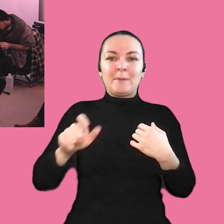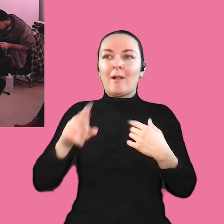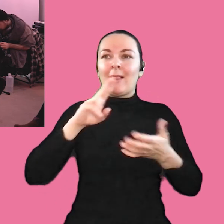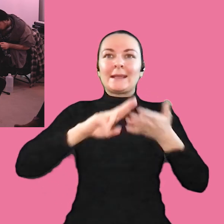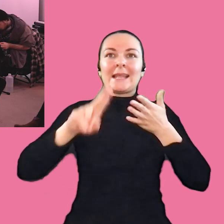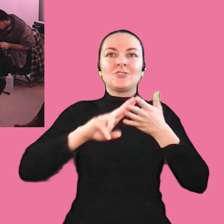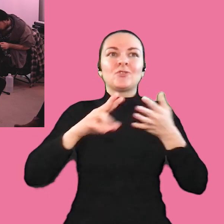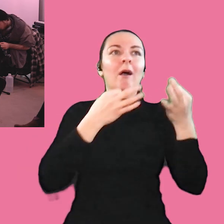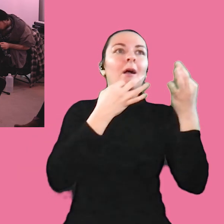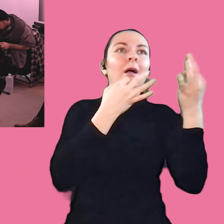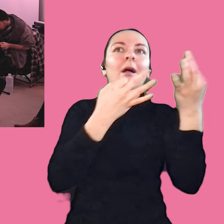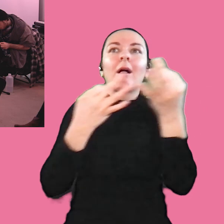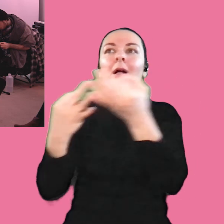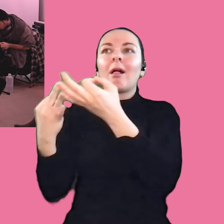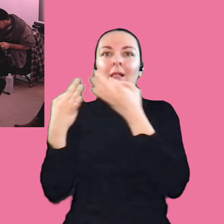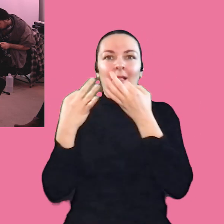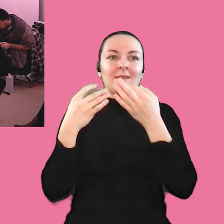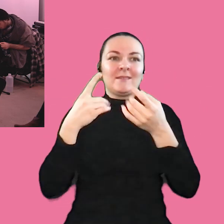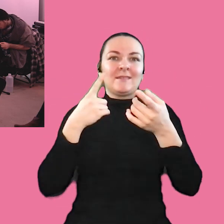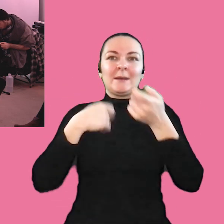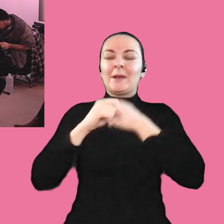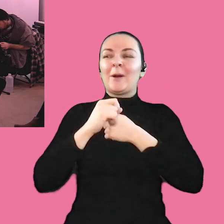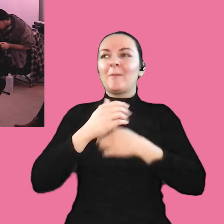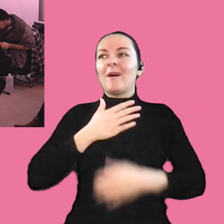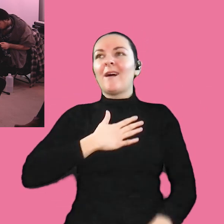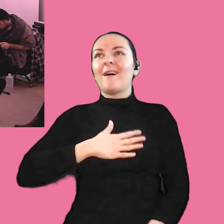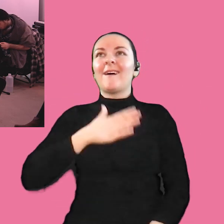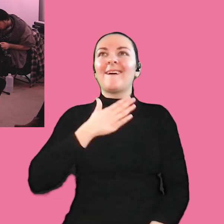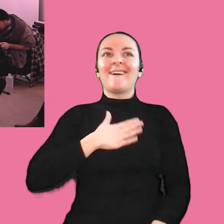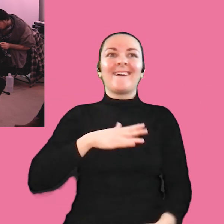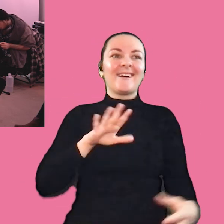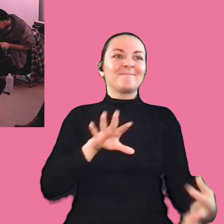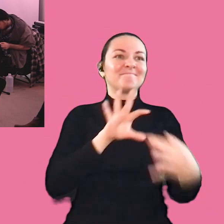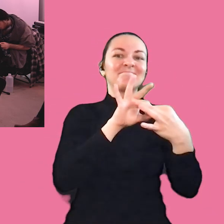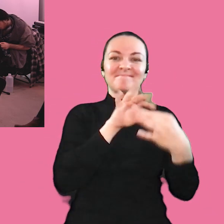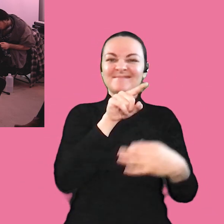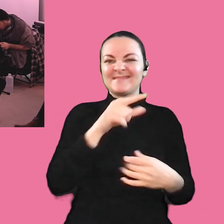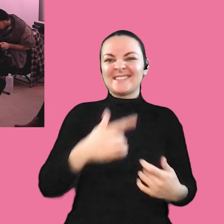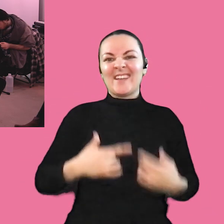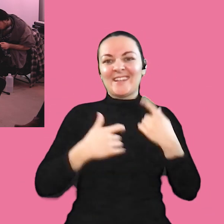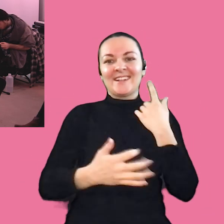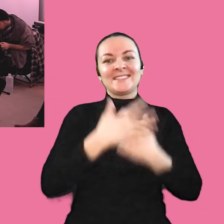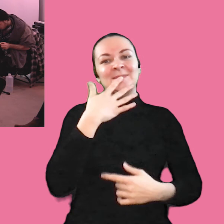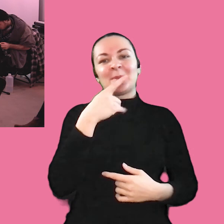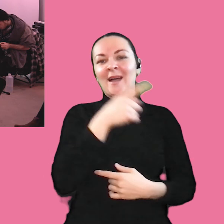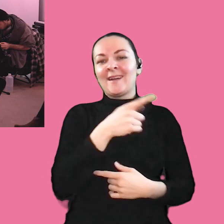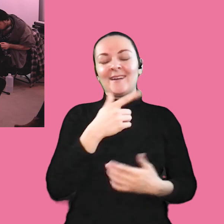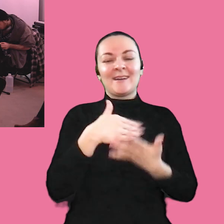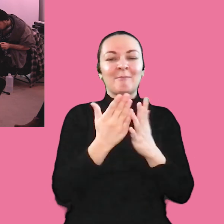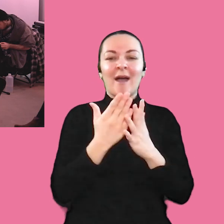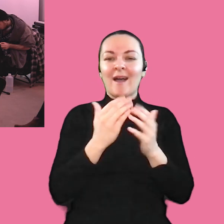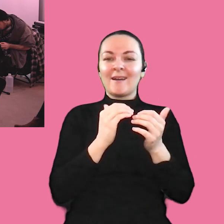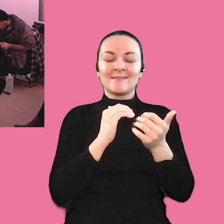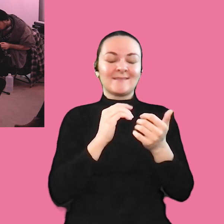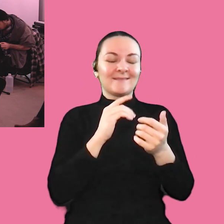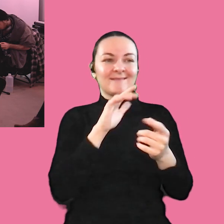to engage with nature being fulfilled across the community. And that is something that's been really inspiring and powerful for me to be able to be part of